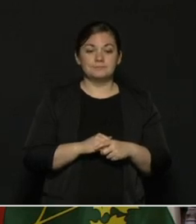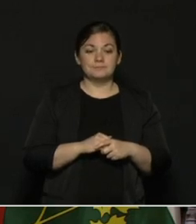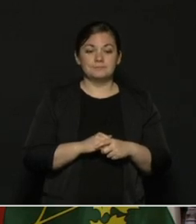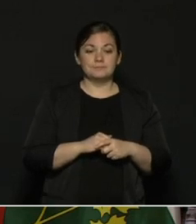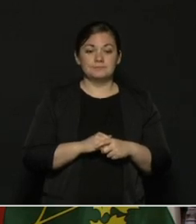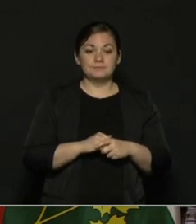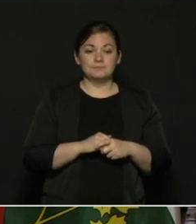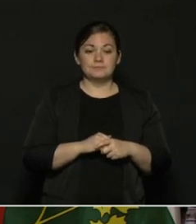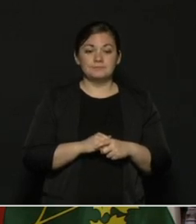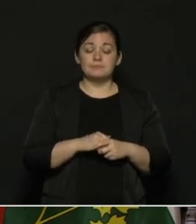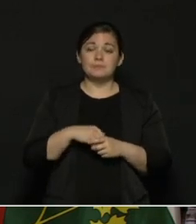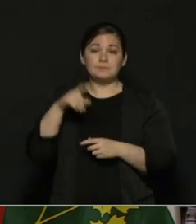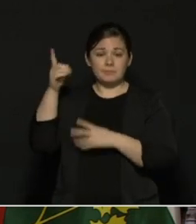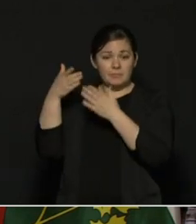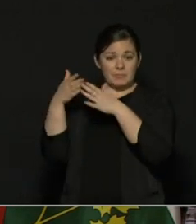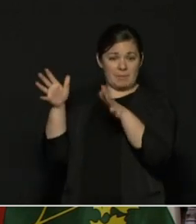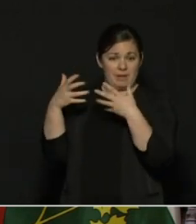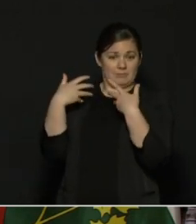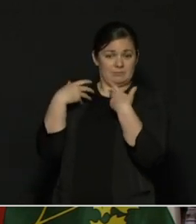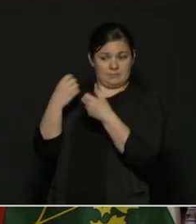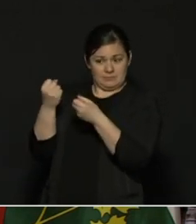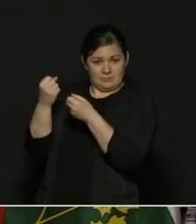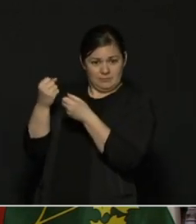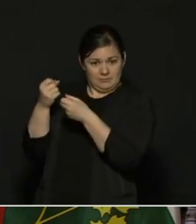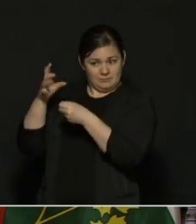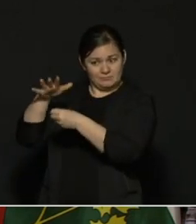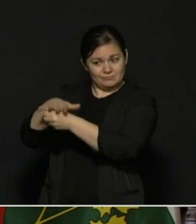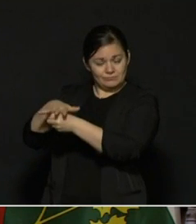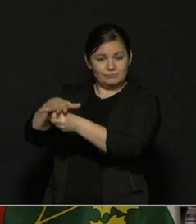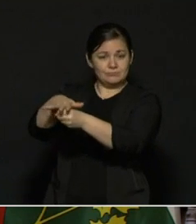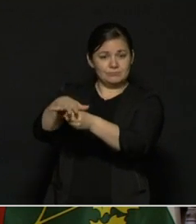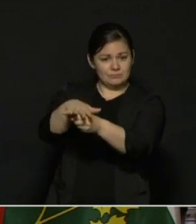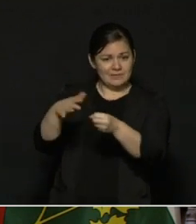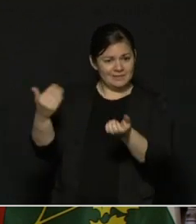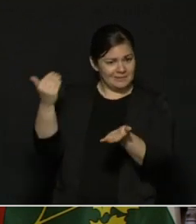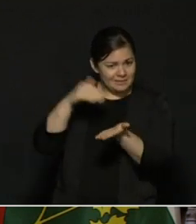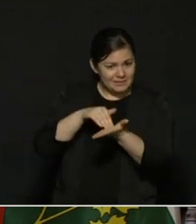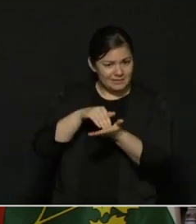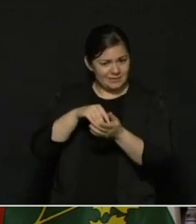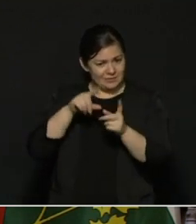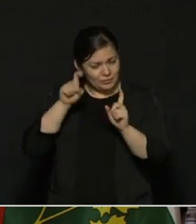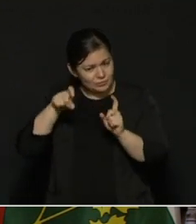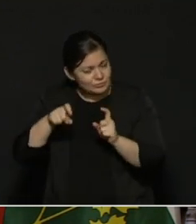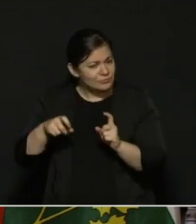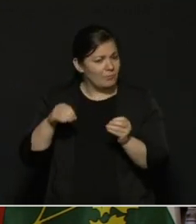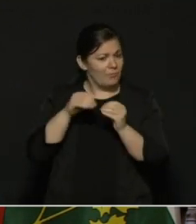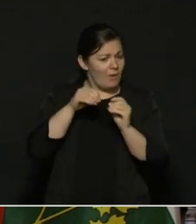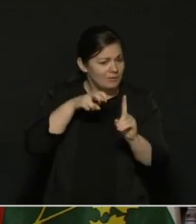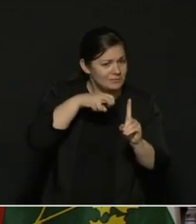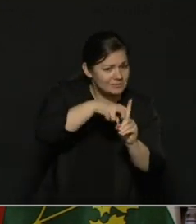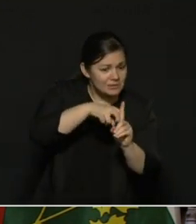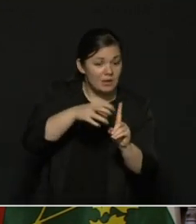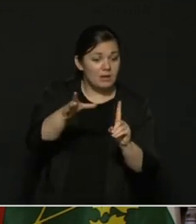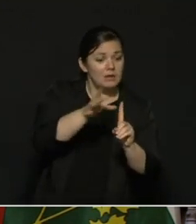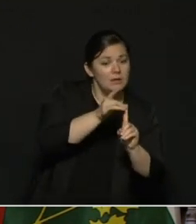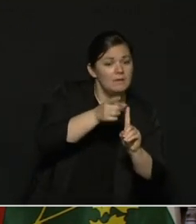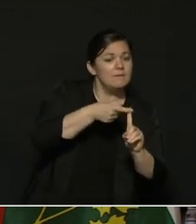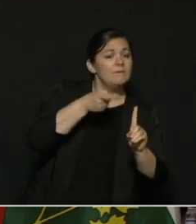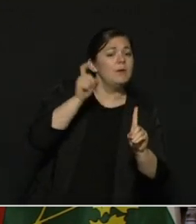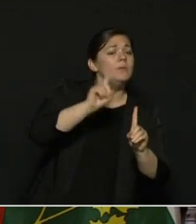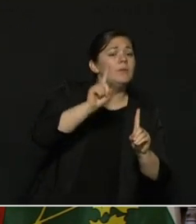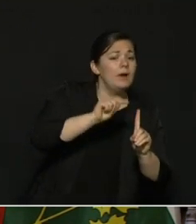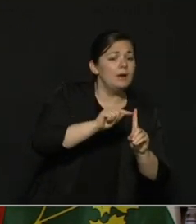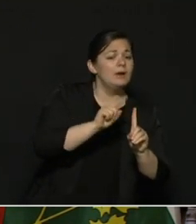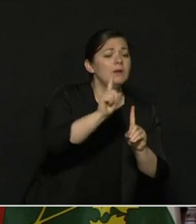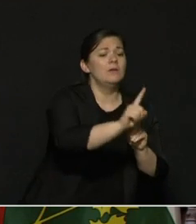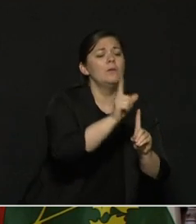have as the containment becomes more important again, as the economy starts to open up? Right. So